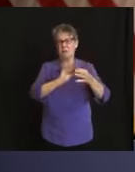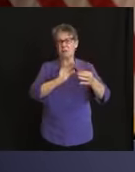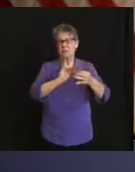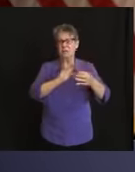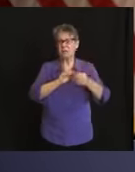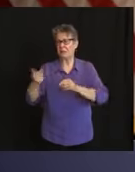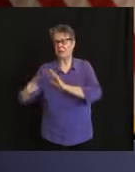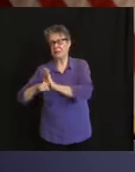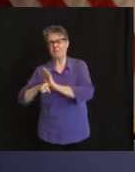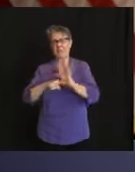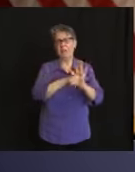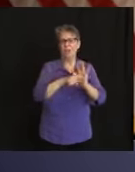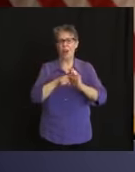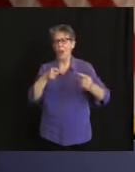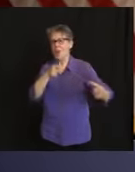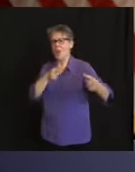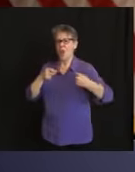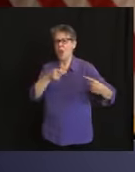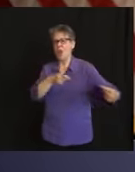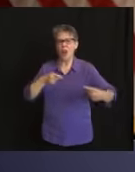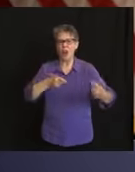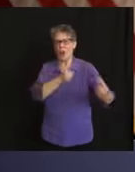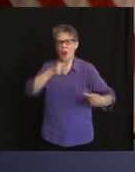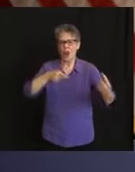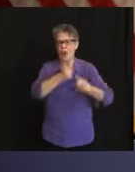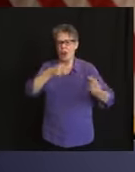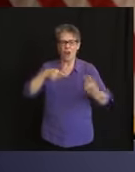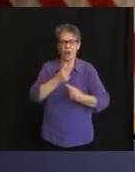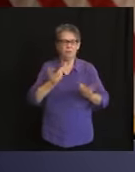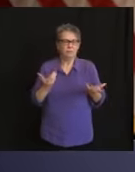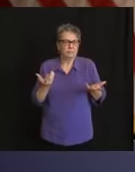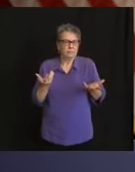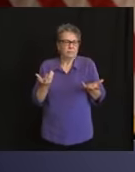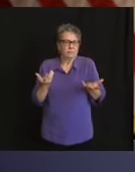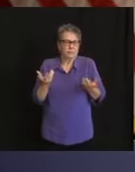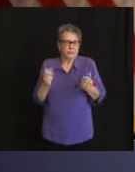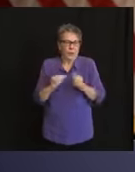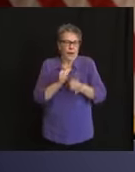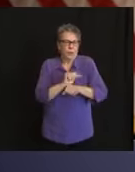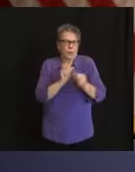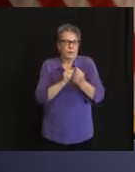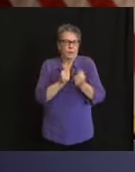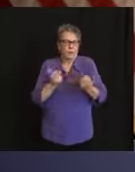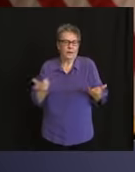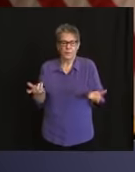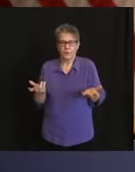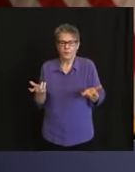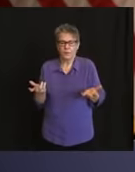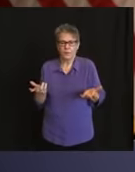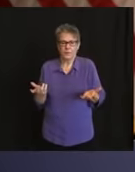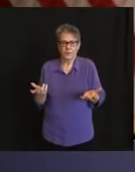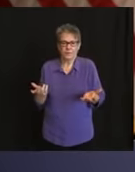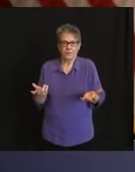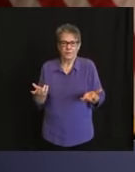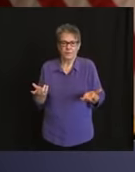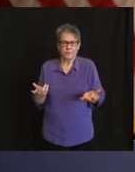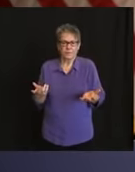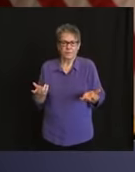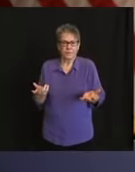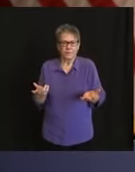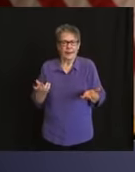more negative. So I'm not really, there's asymmetry here in my risk appetite right now. It's hard to go lower than we're